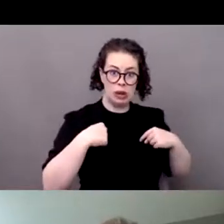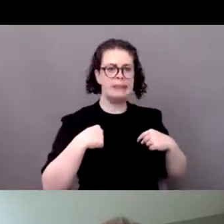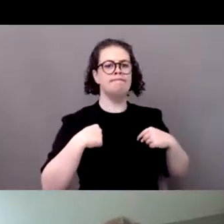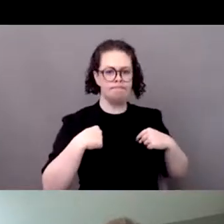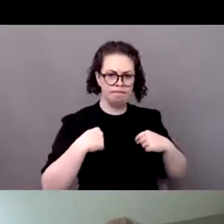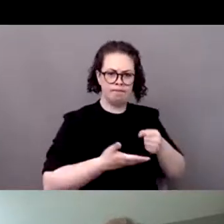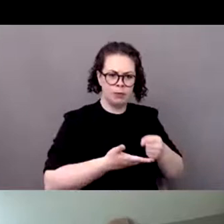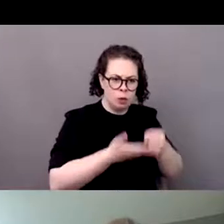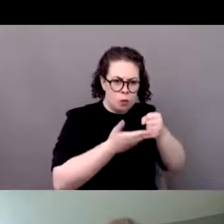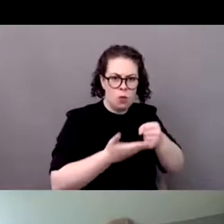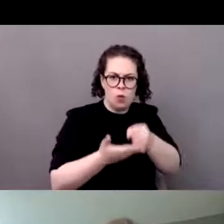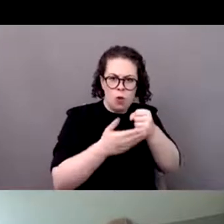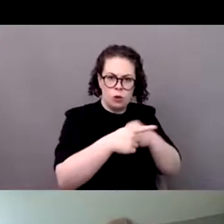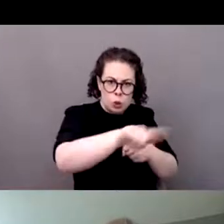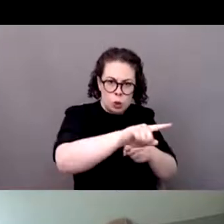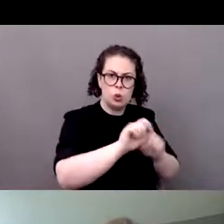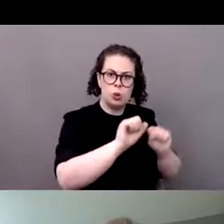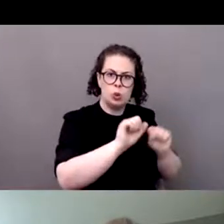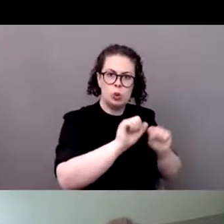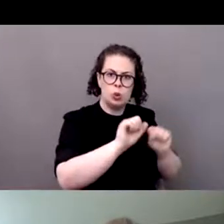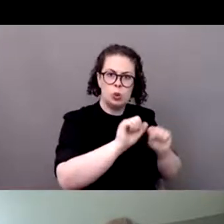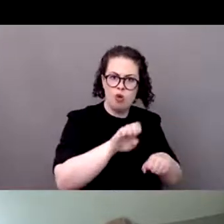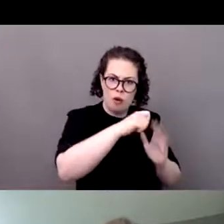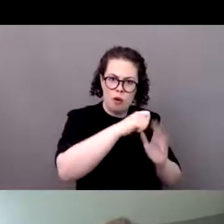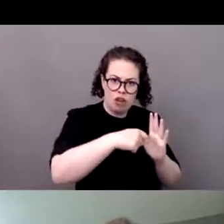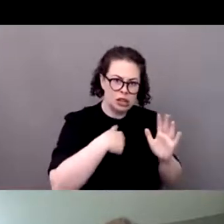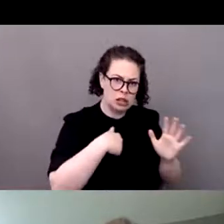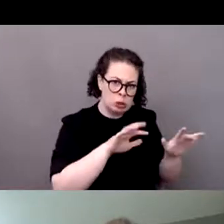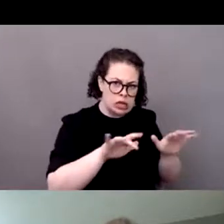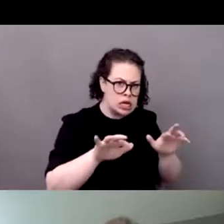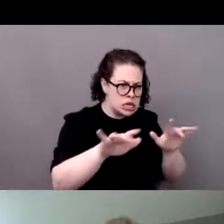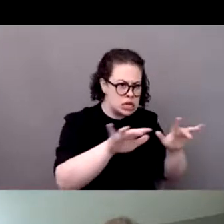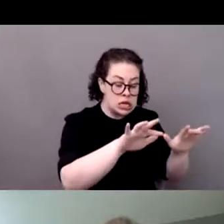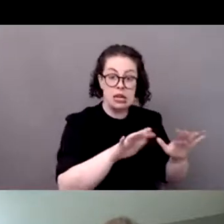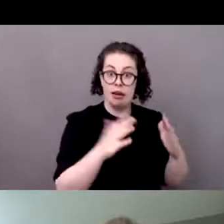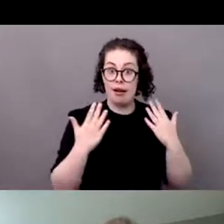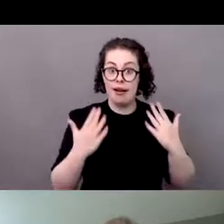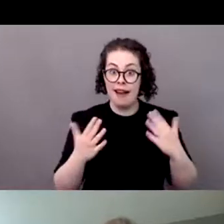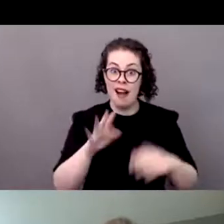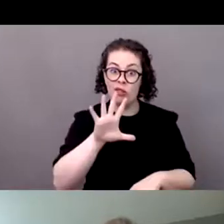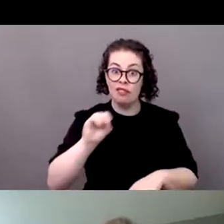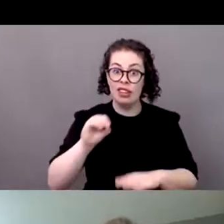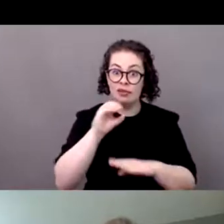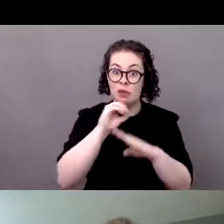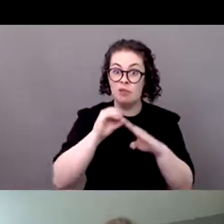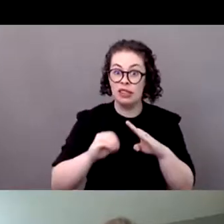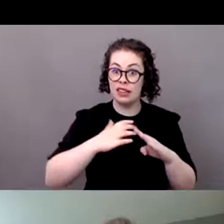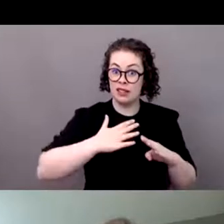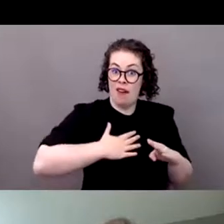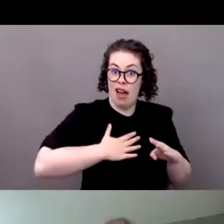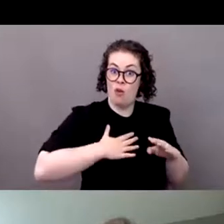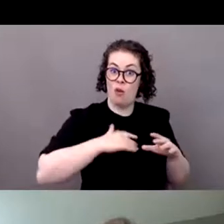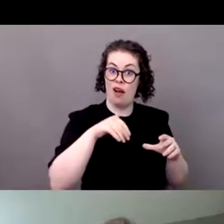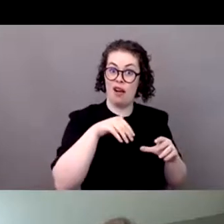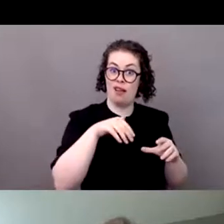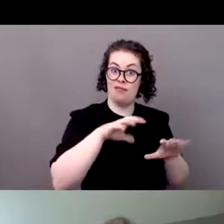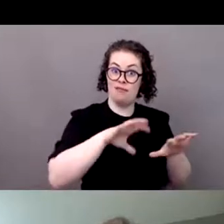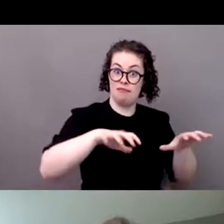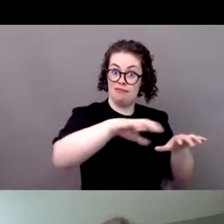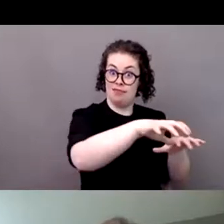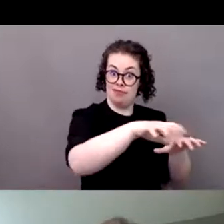because more than half of our members are now participating in the European projects, 30 actually. And we